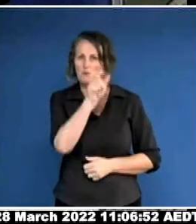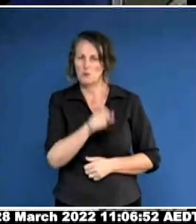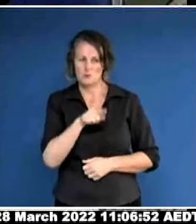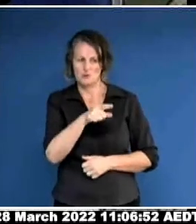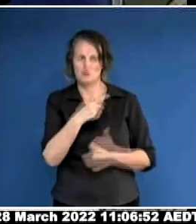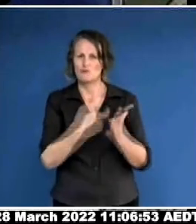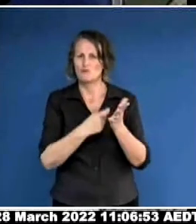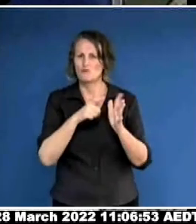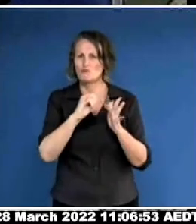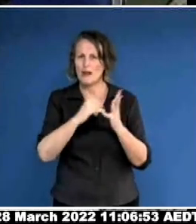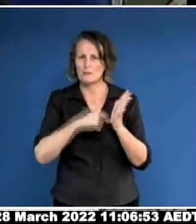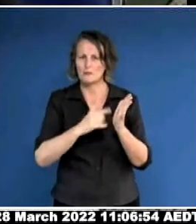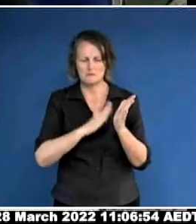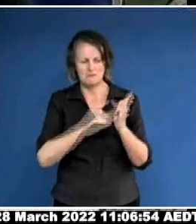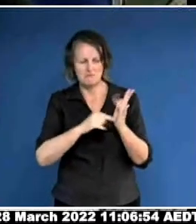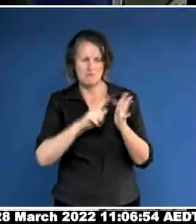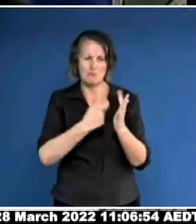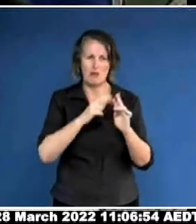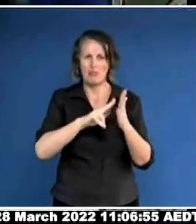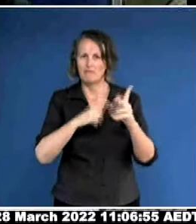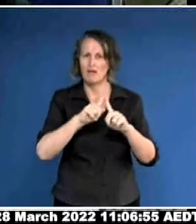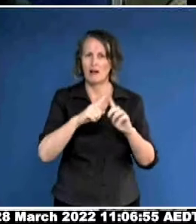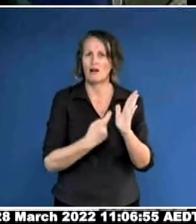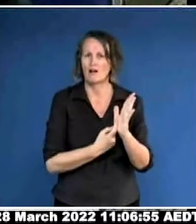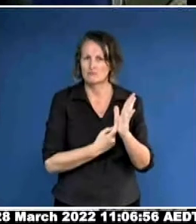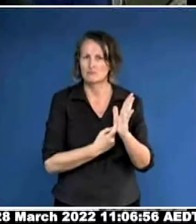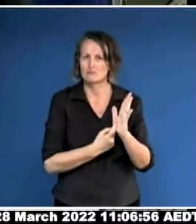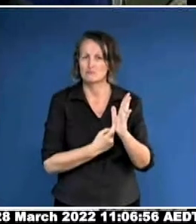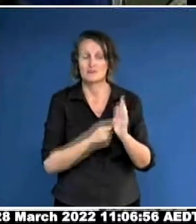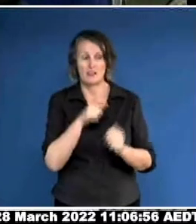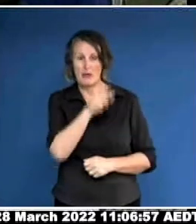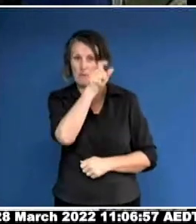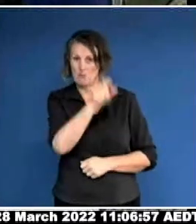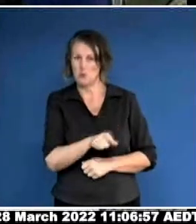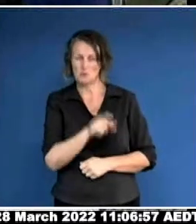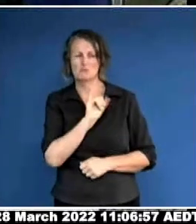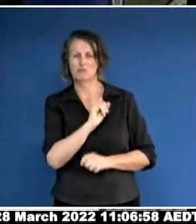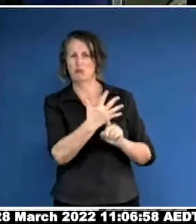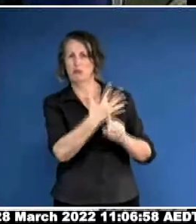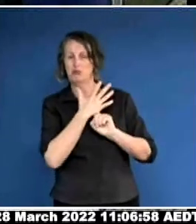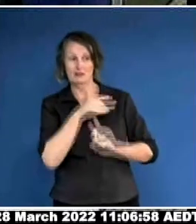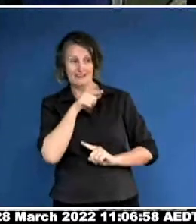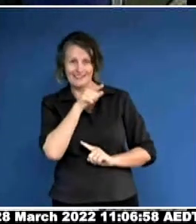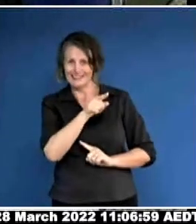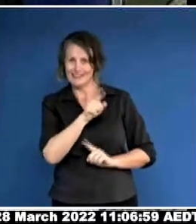My abuser was my paid personal assistant. He was from another